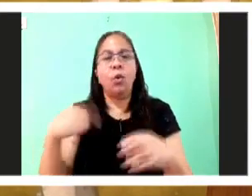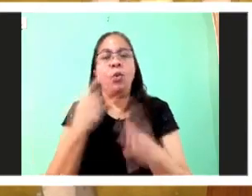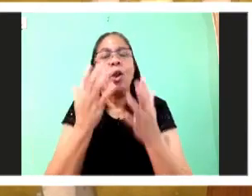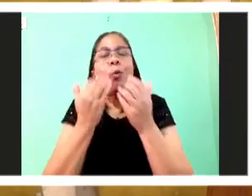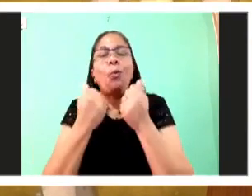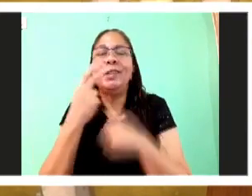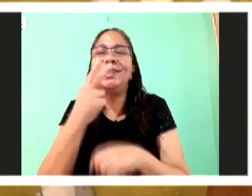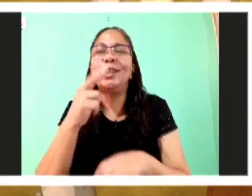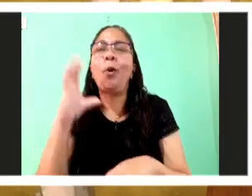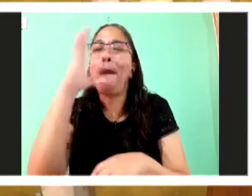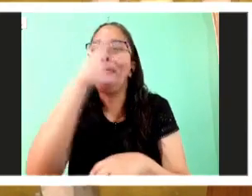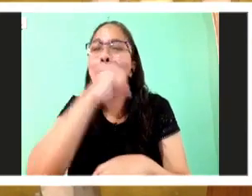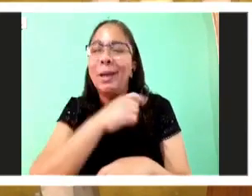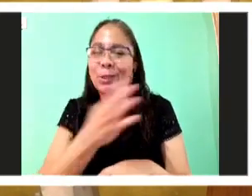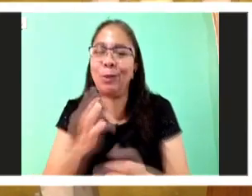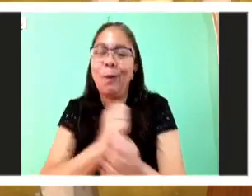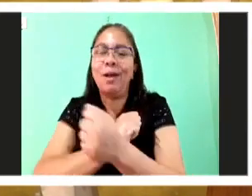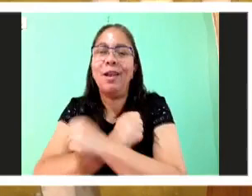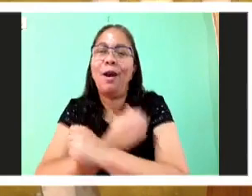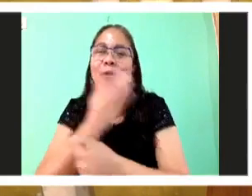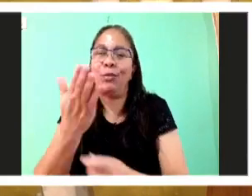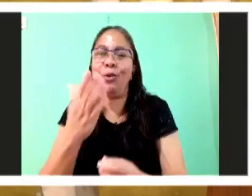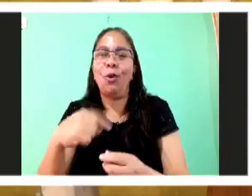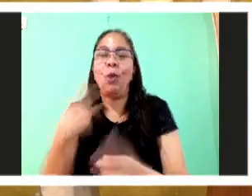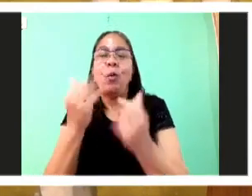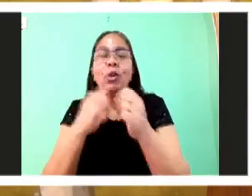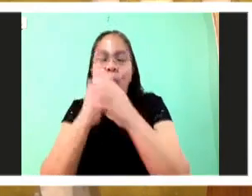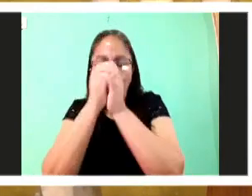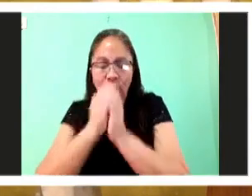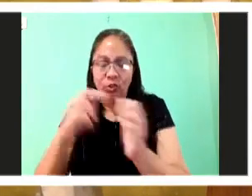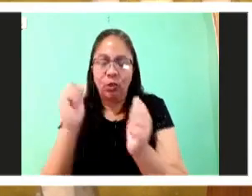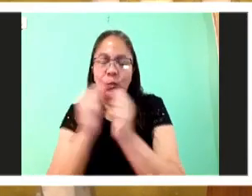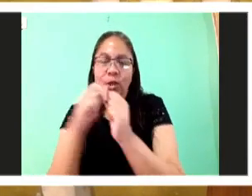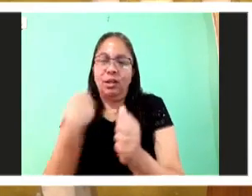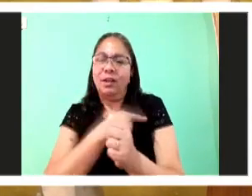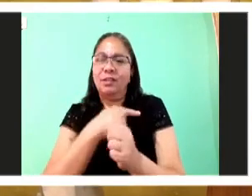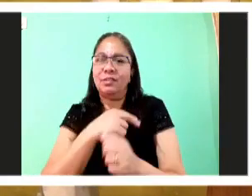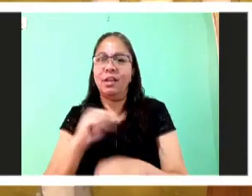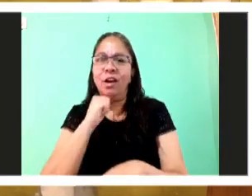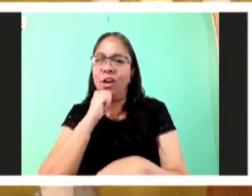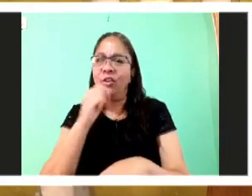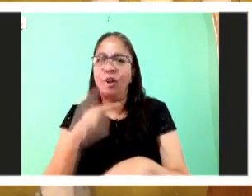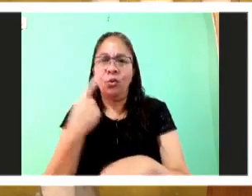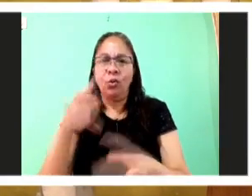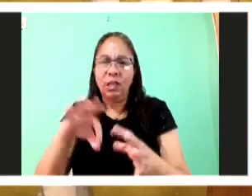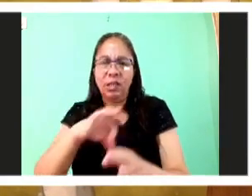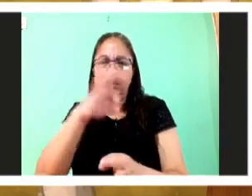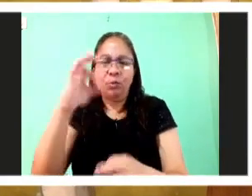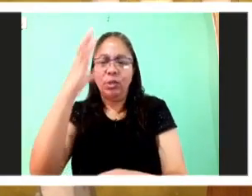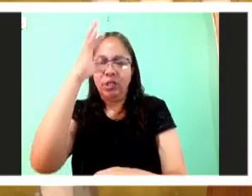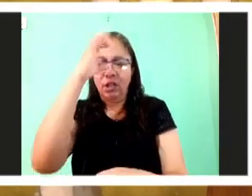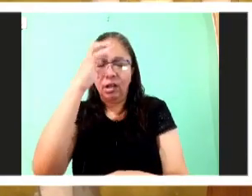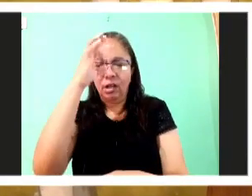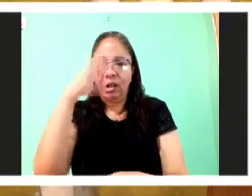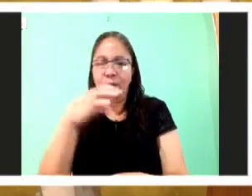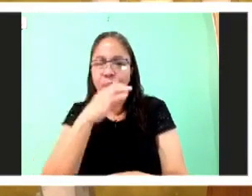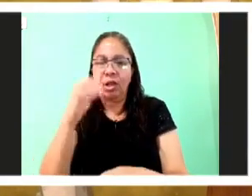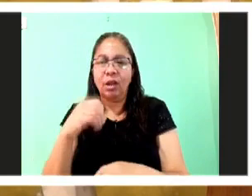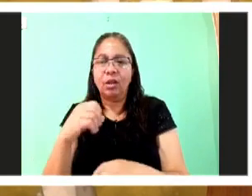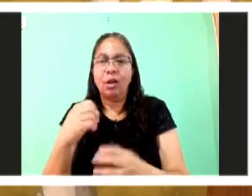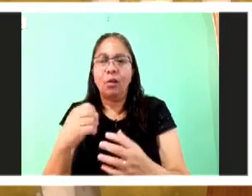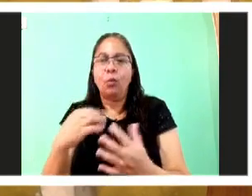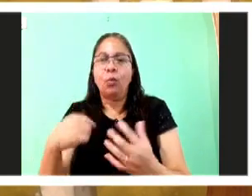we love you, and we want you worshiping with us, not just receiving spiritual communion, but the real